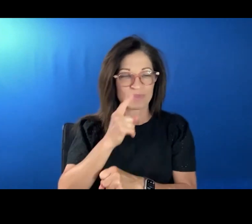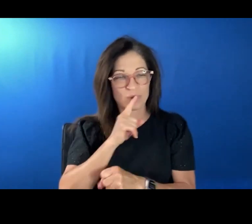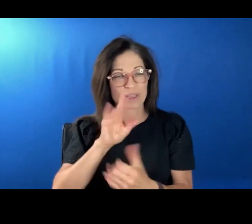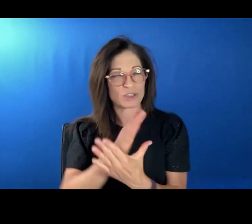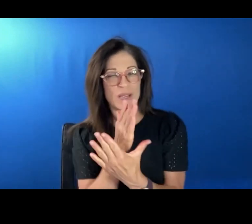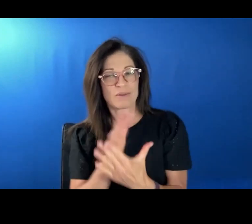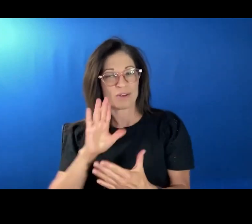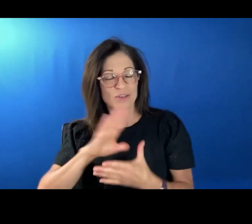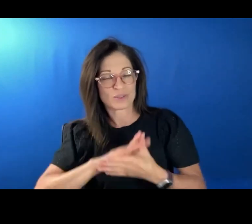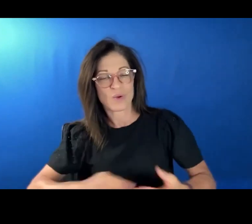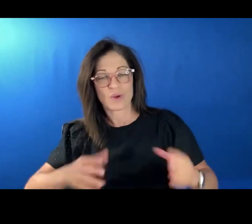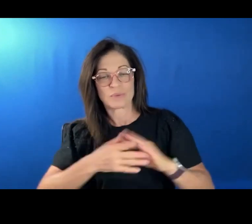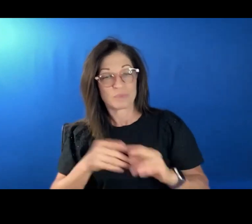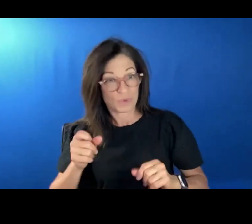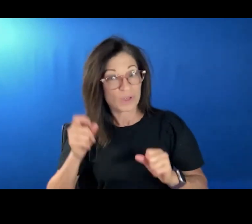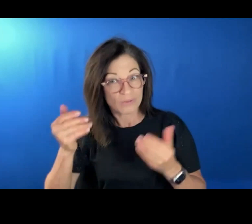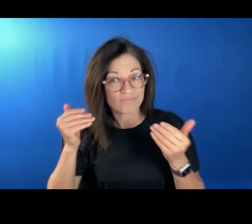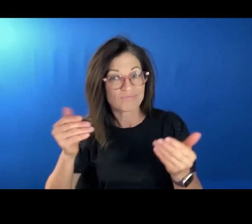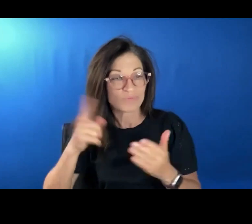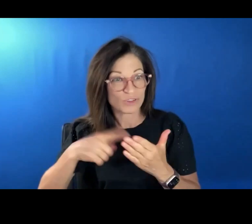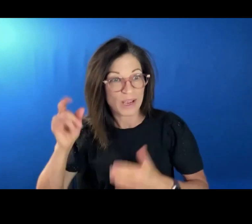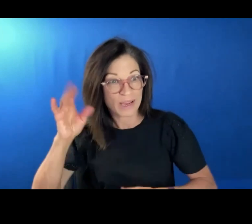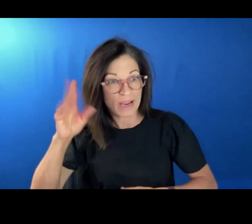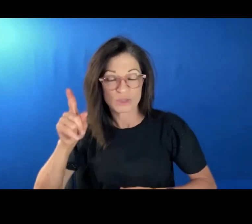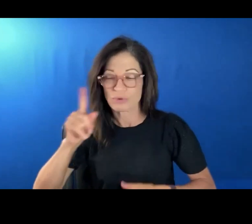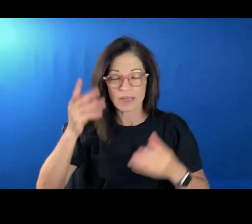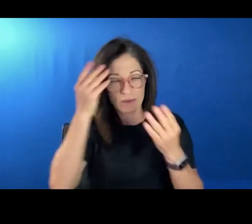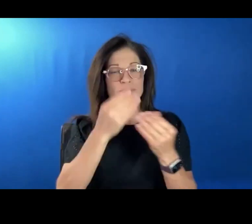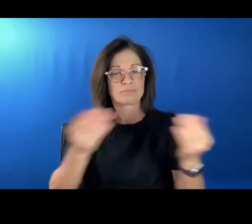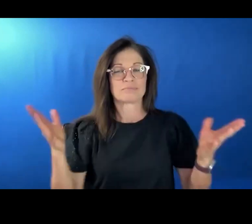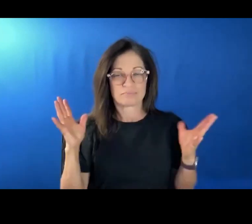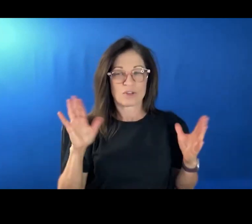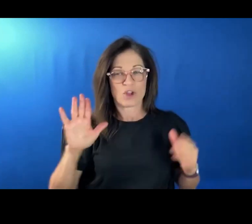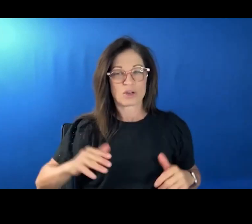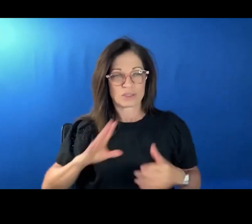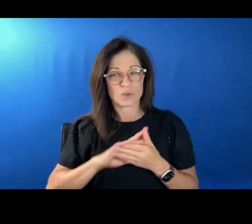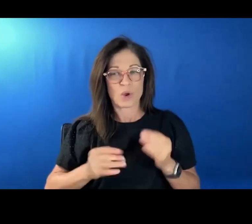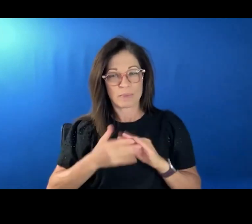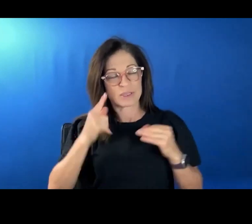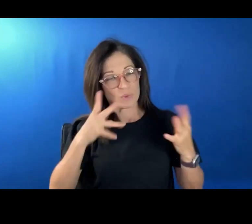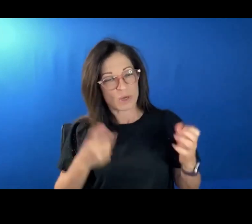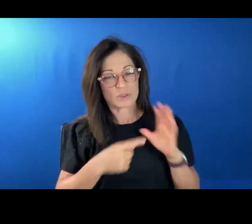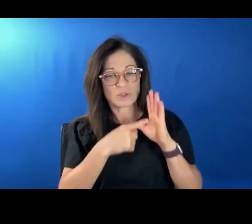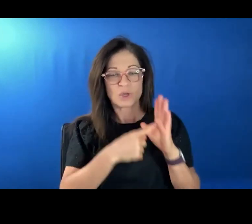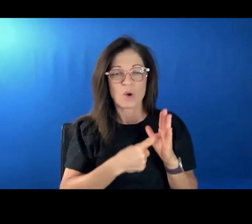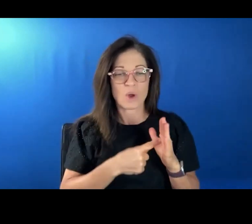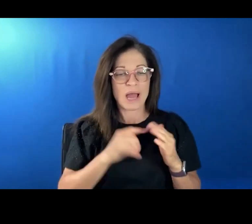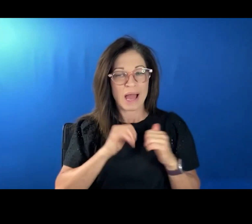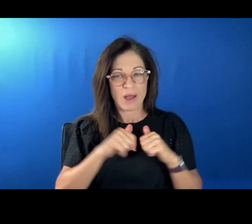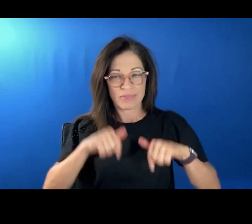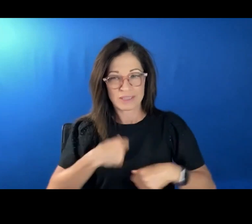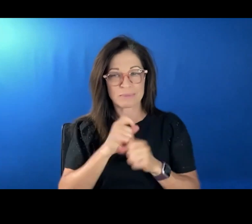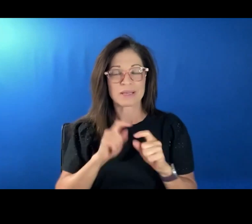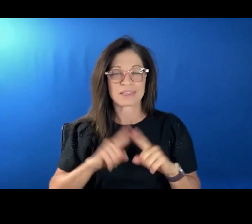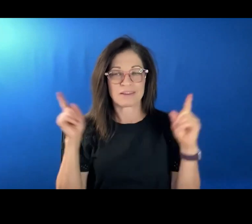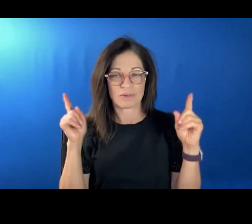story. So you can look it up. She's really putting herself out there because she wants to show the difference it can make on two